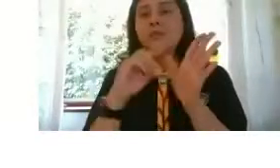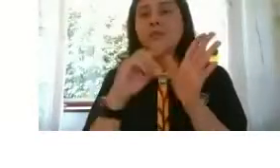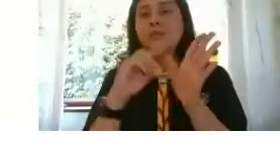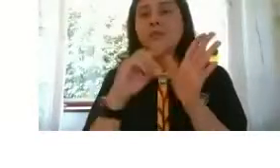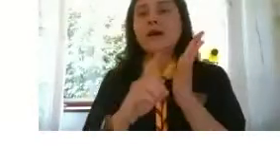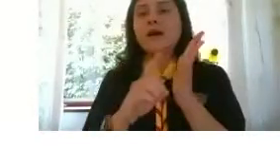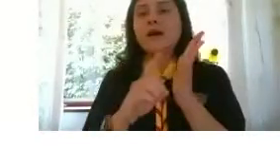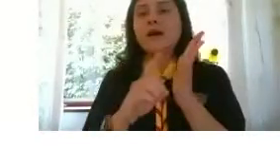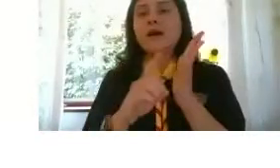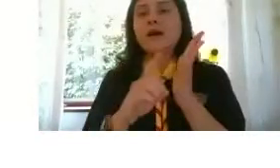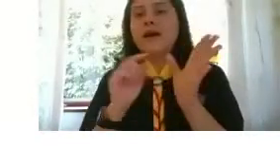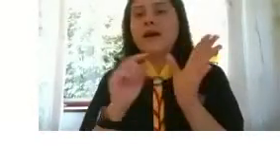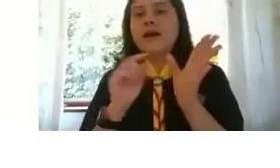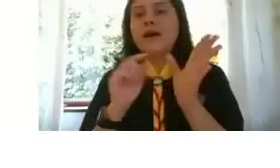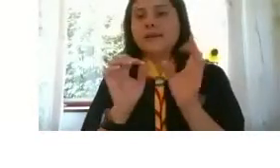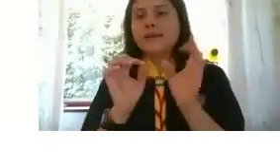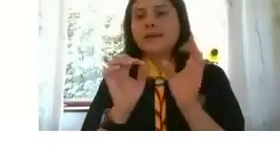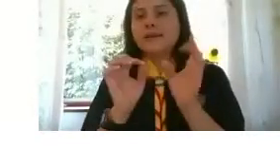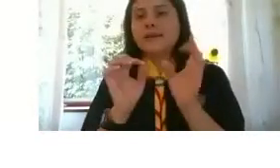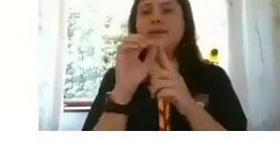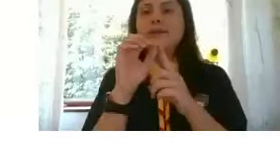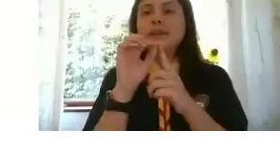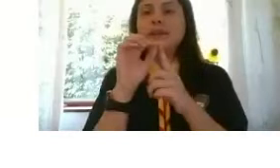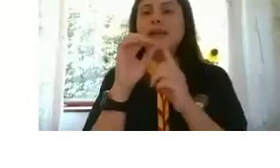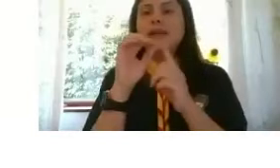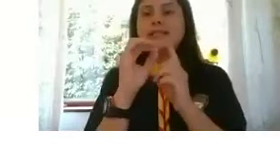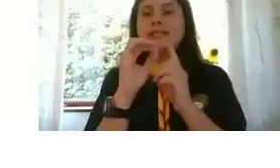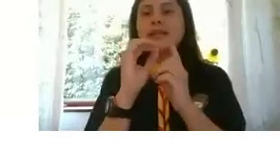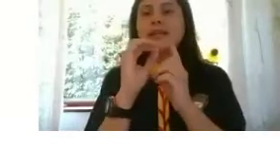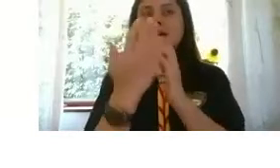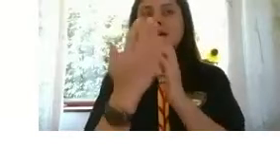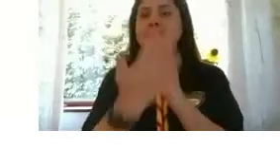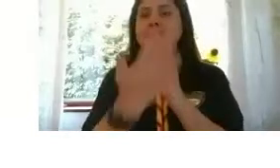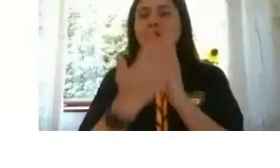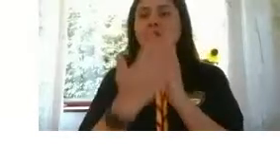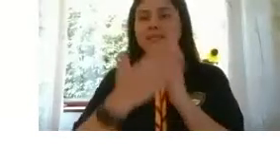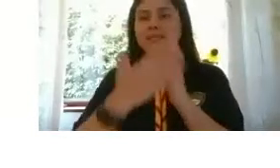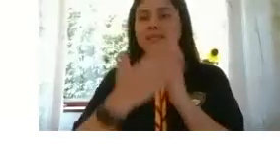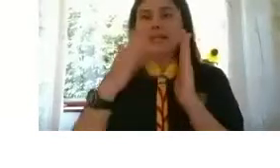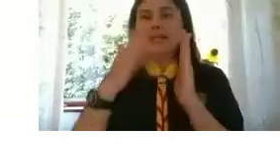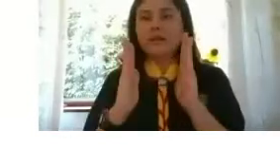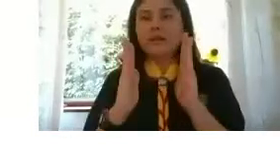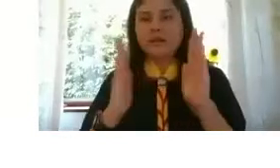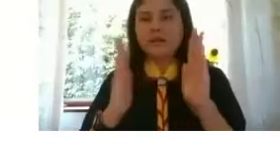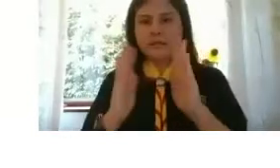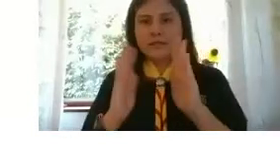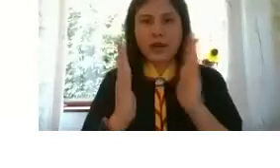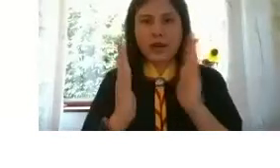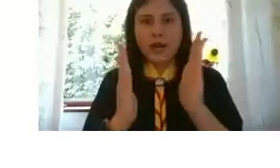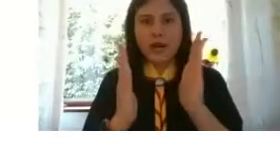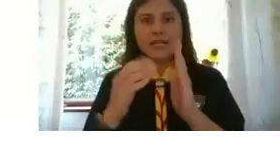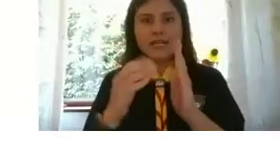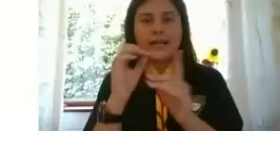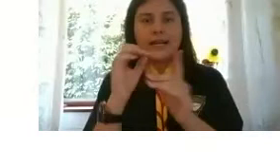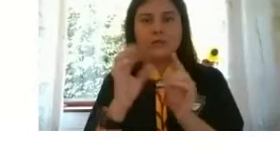do Paula, yes? But you have it here and it's like sideways in the lateral part